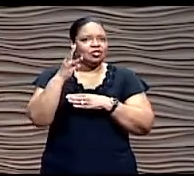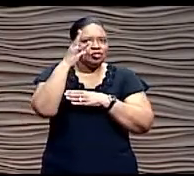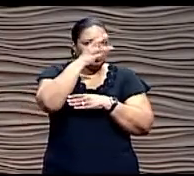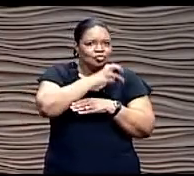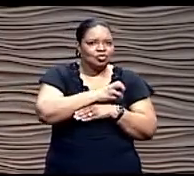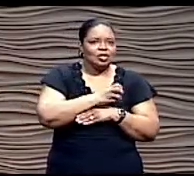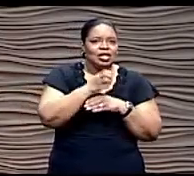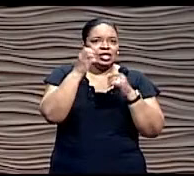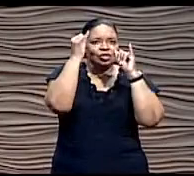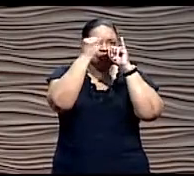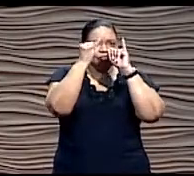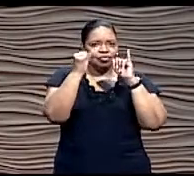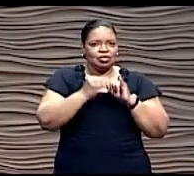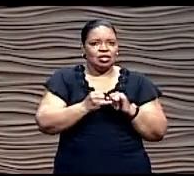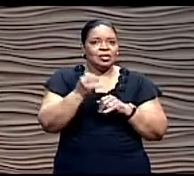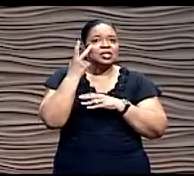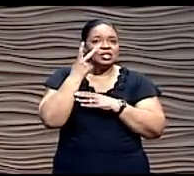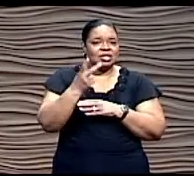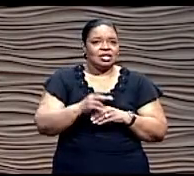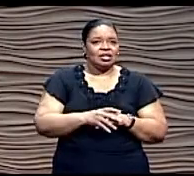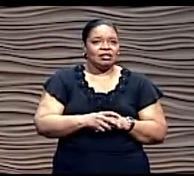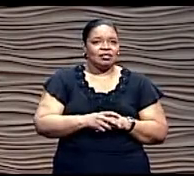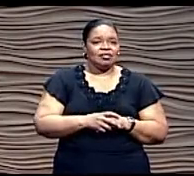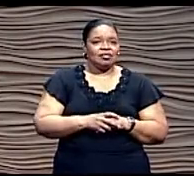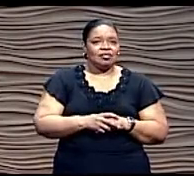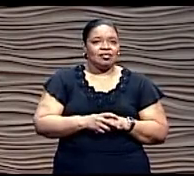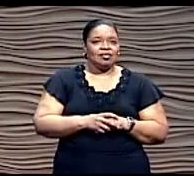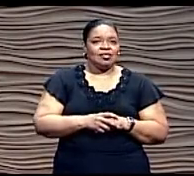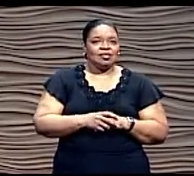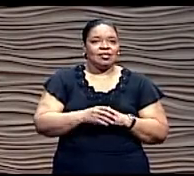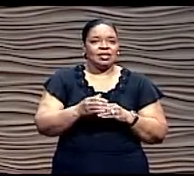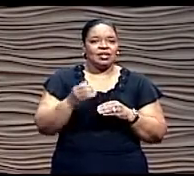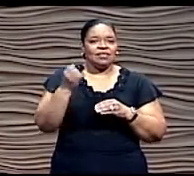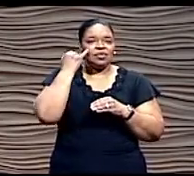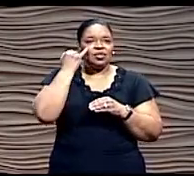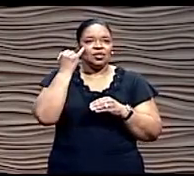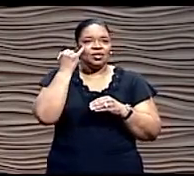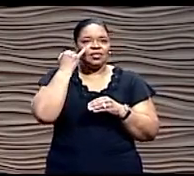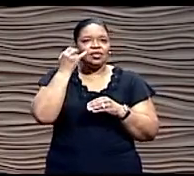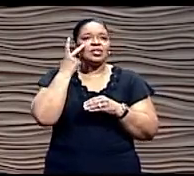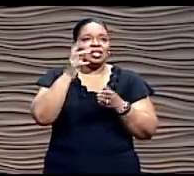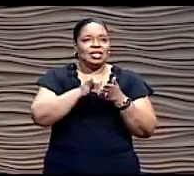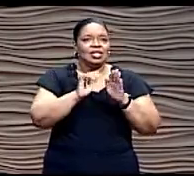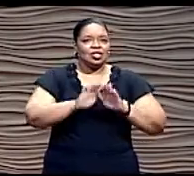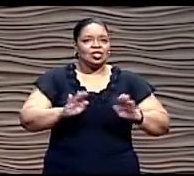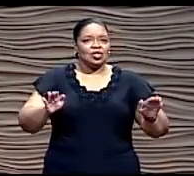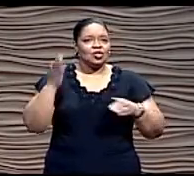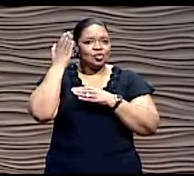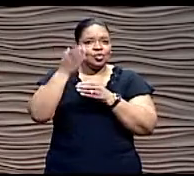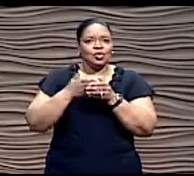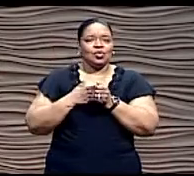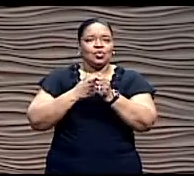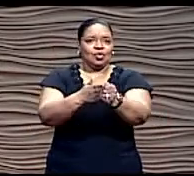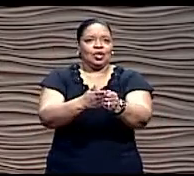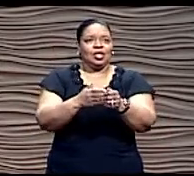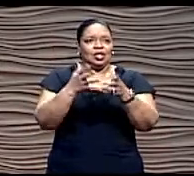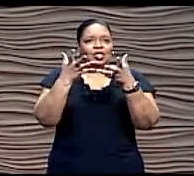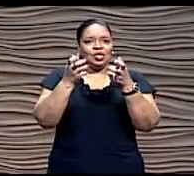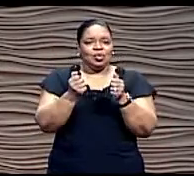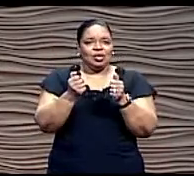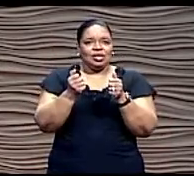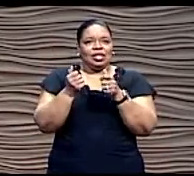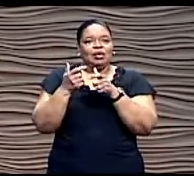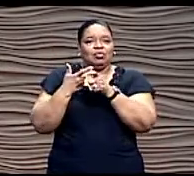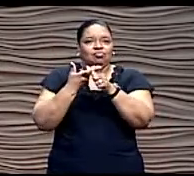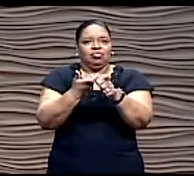strange image, to say the least. I mean, you paint an image like this, children probably will run. You want to send them to bed, this is a